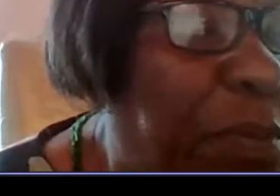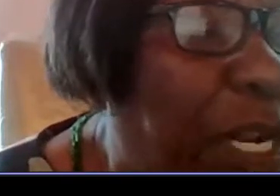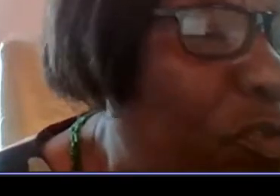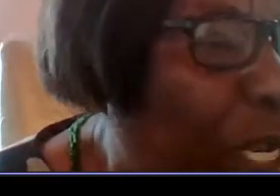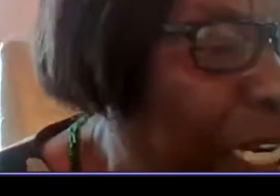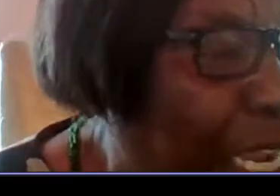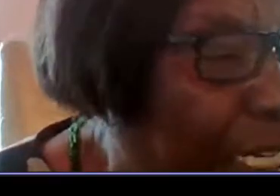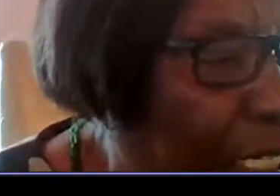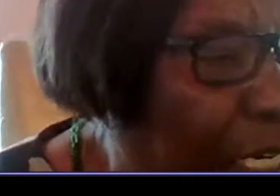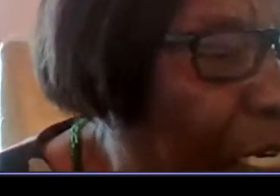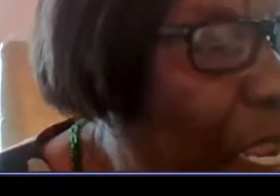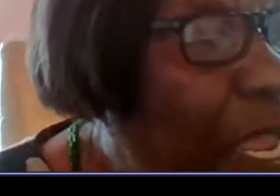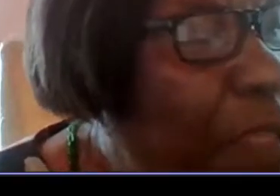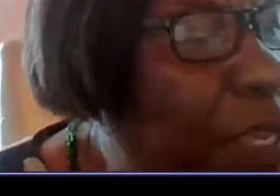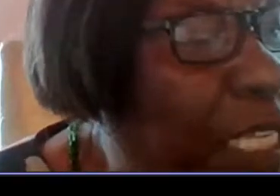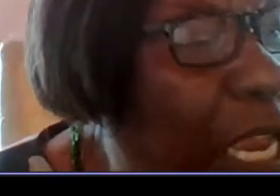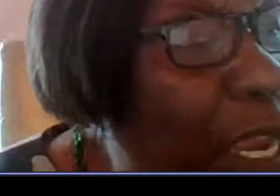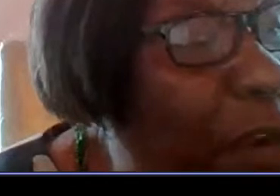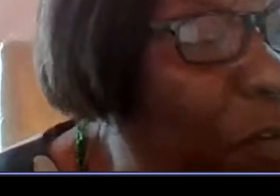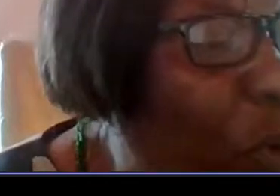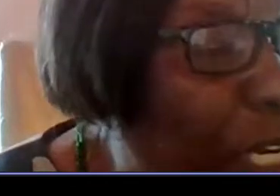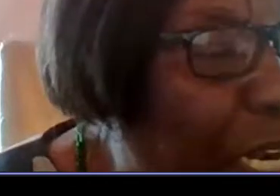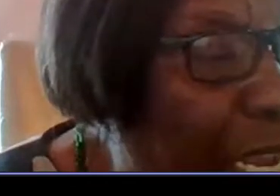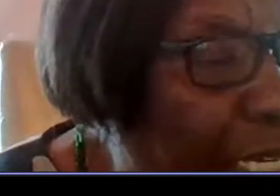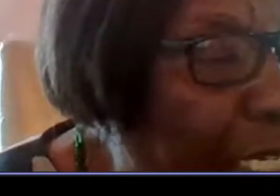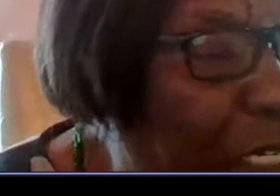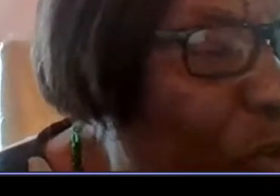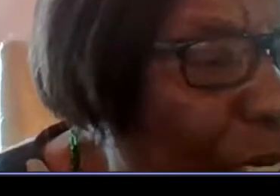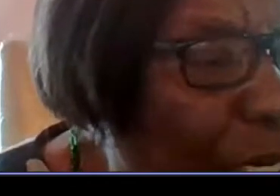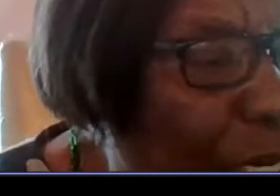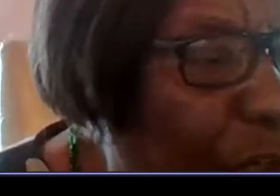2017 to April 2019, the second for